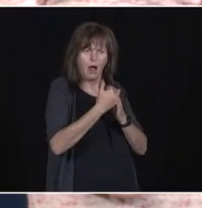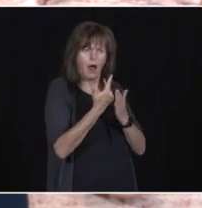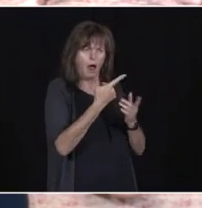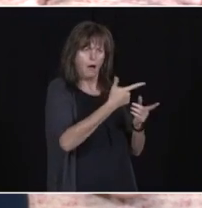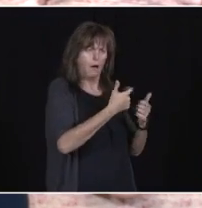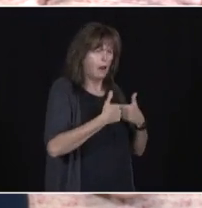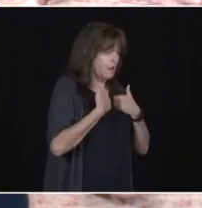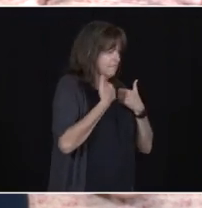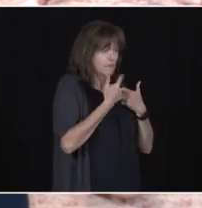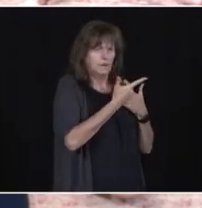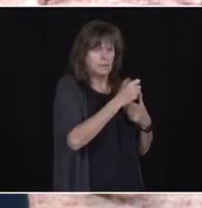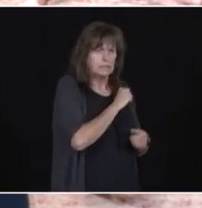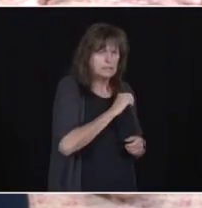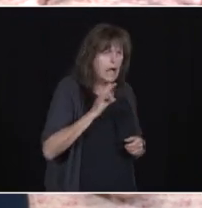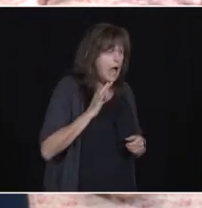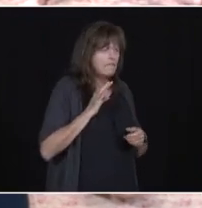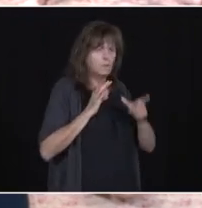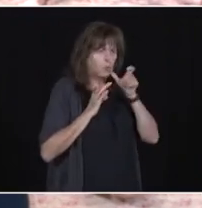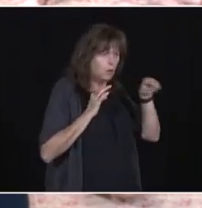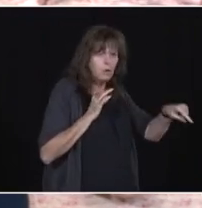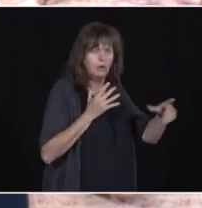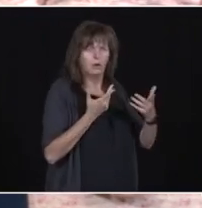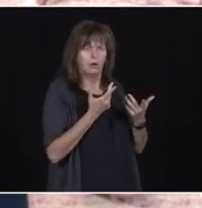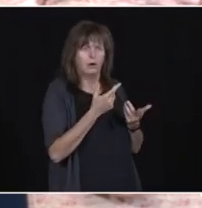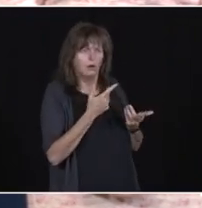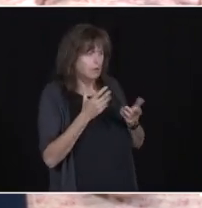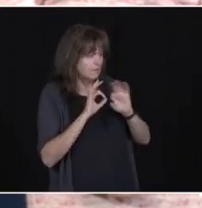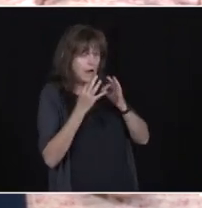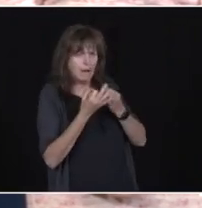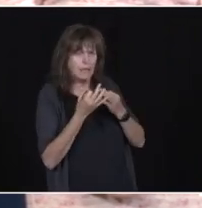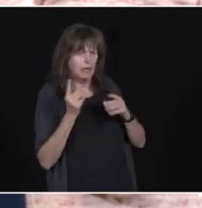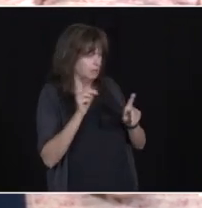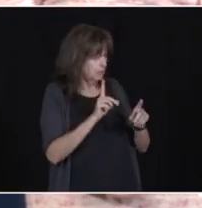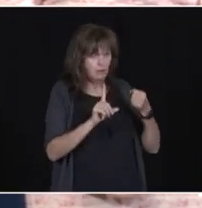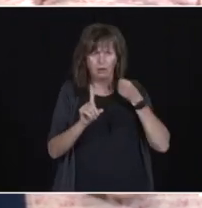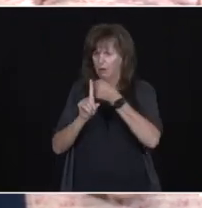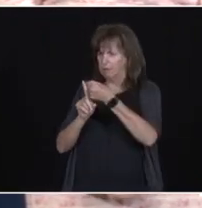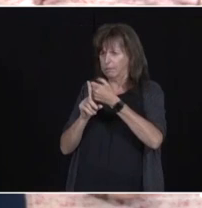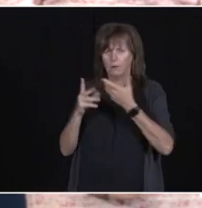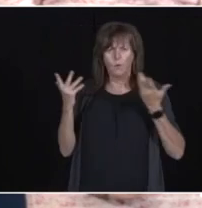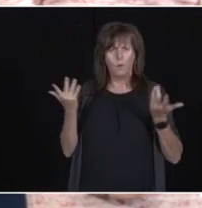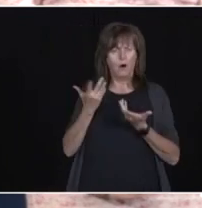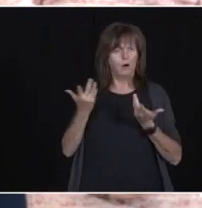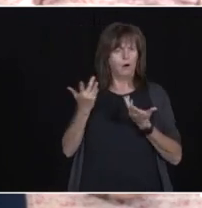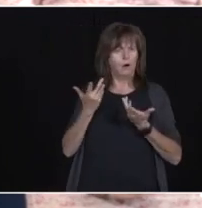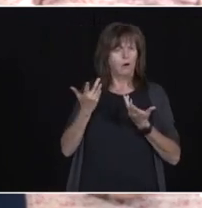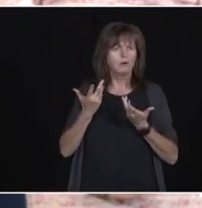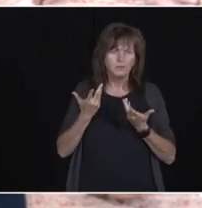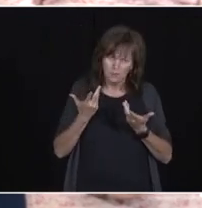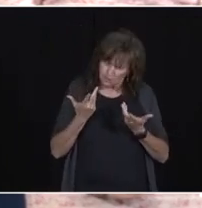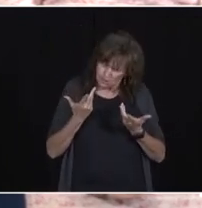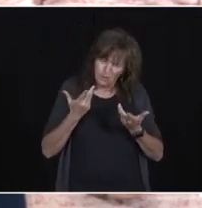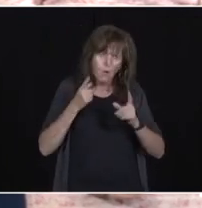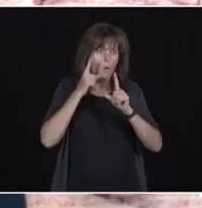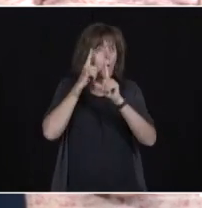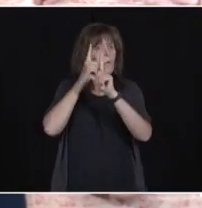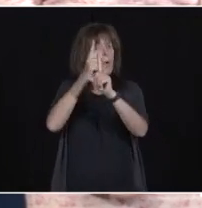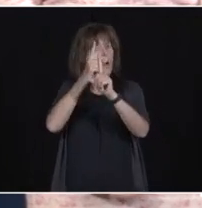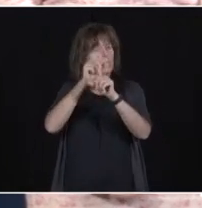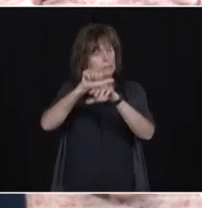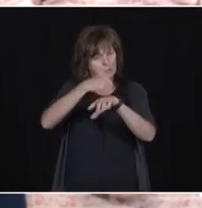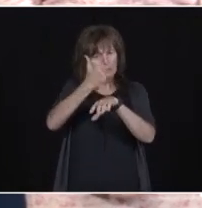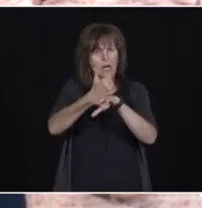the adequacy of measures taken by the province and other parties to prevent, isolate, and contain the spread. Above